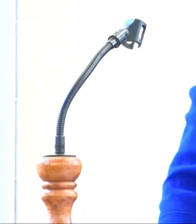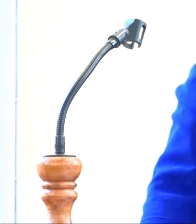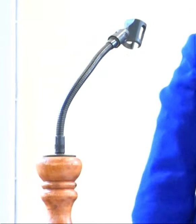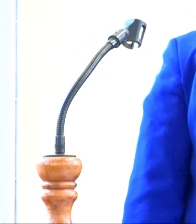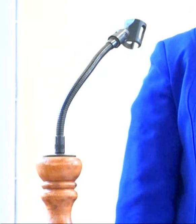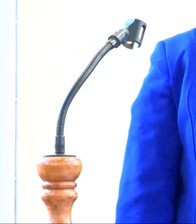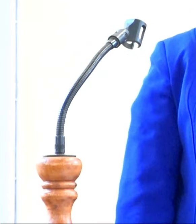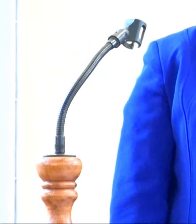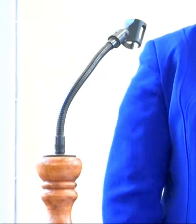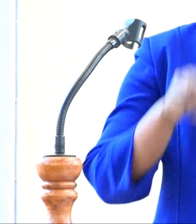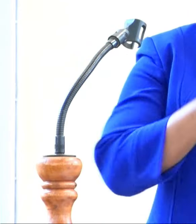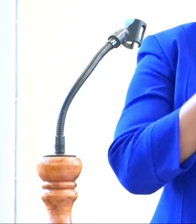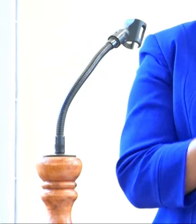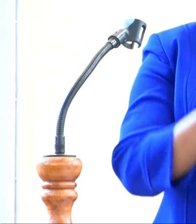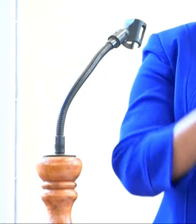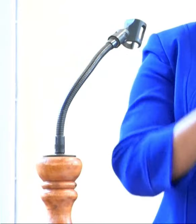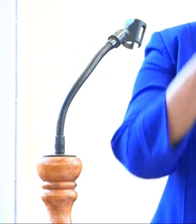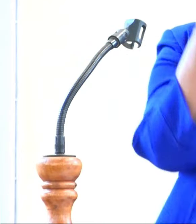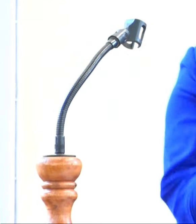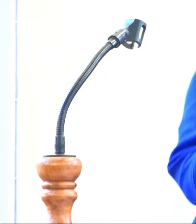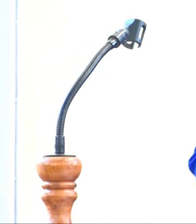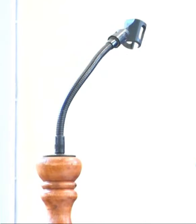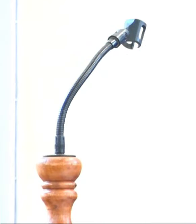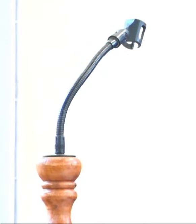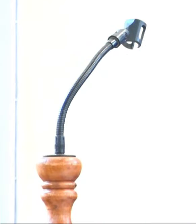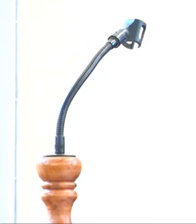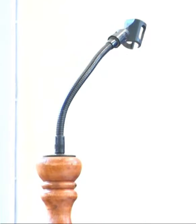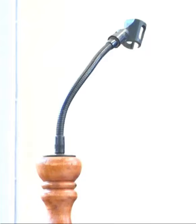job. But you have become a slave